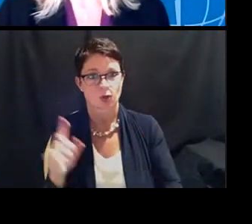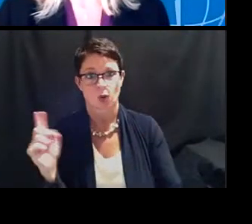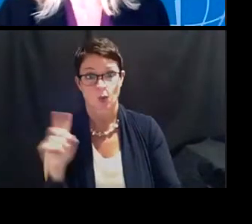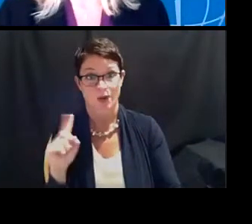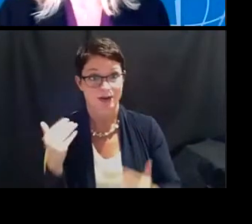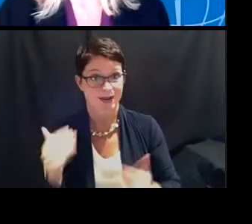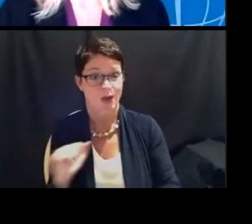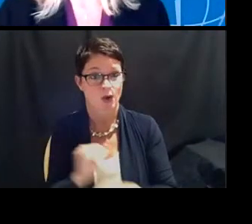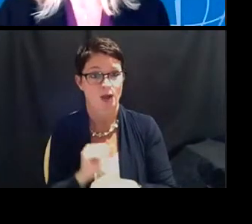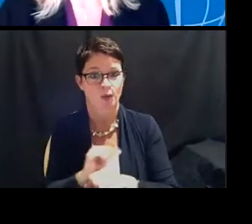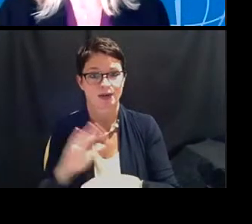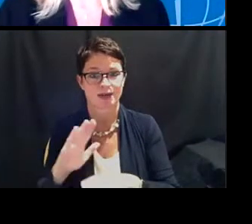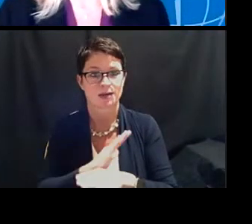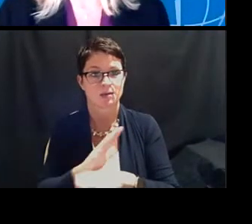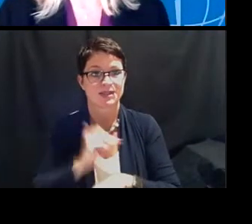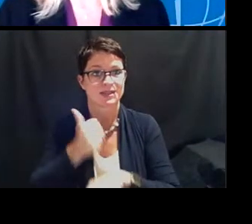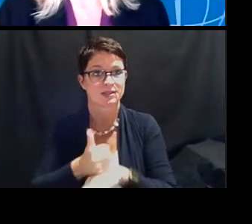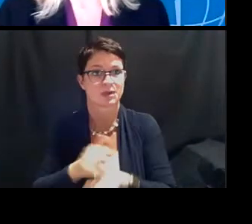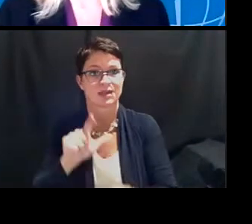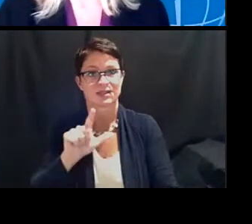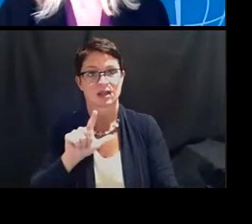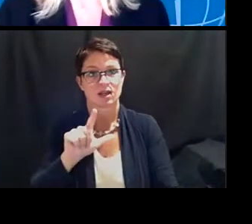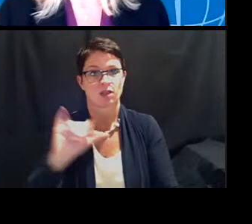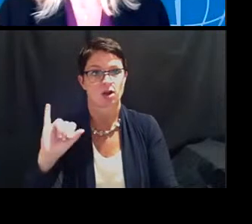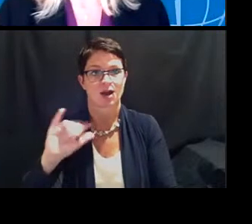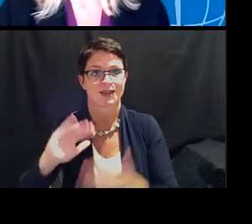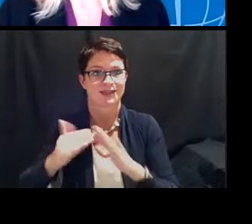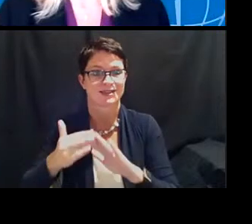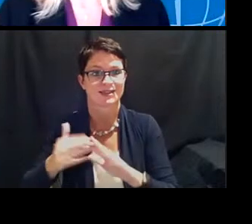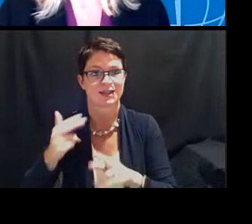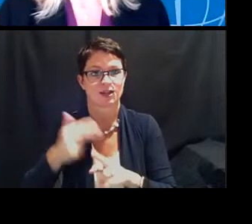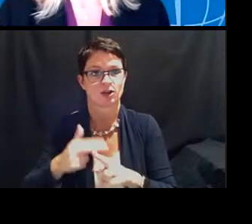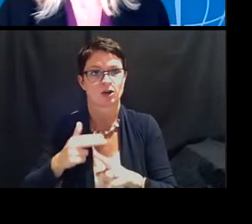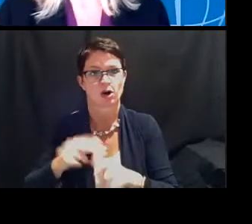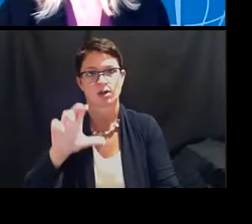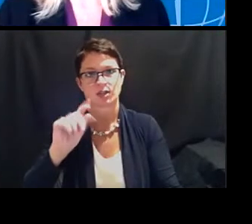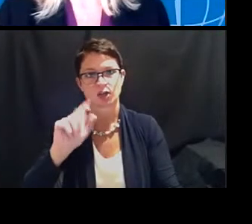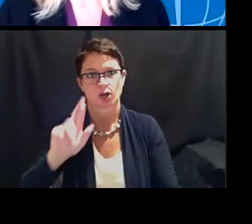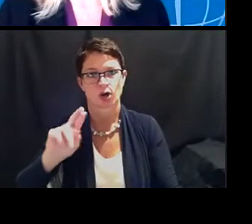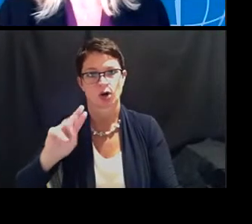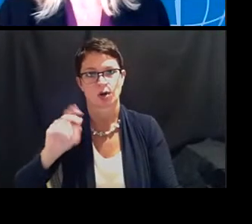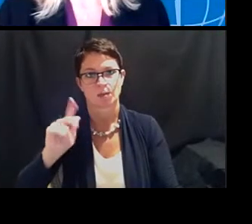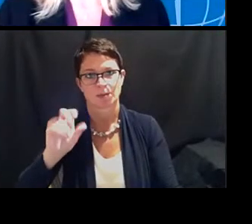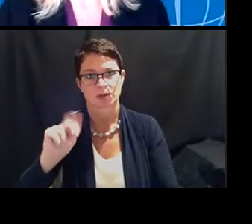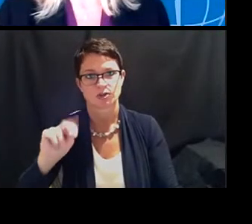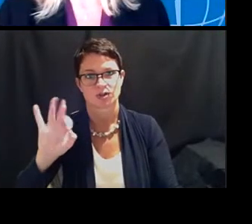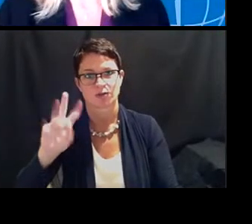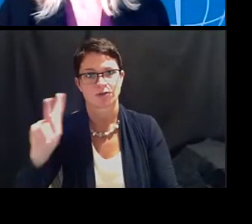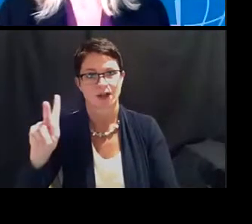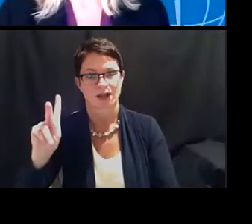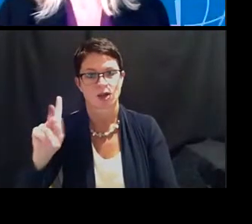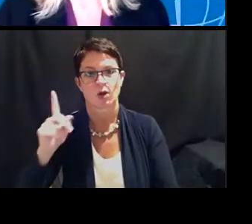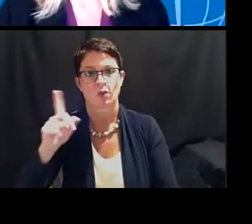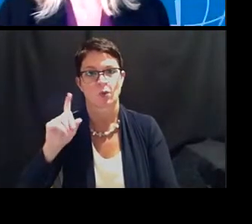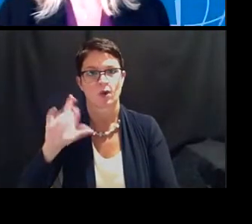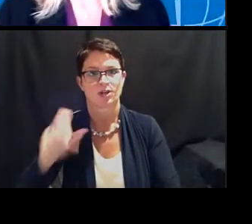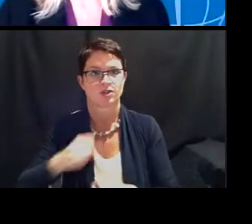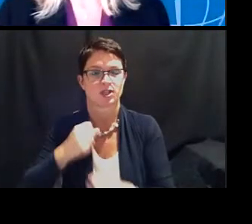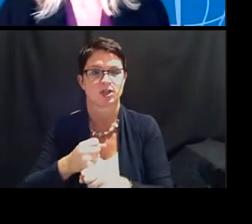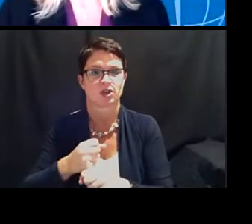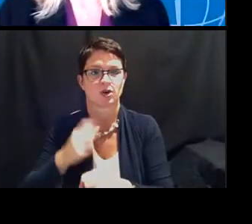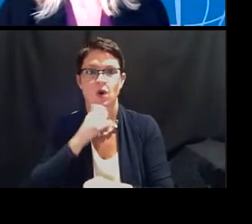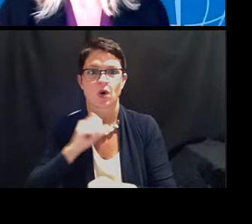work in a business that's based in Long Island City. It's called Carter, Milchman and Frank. It is a nearly 100-year-old